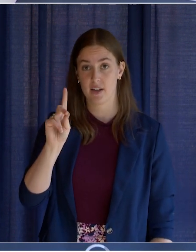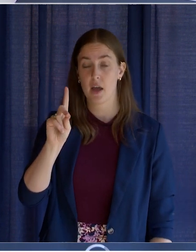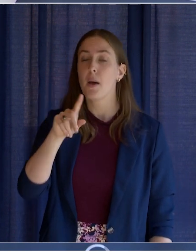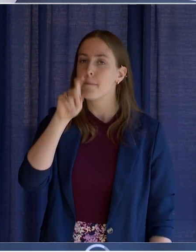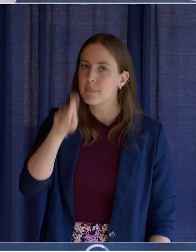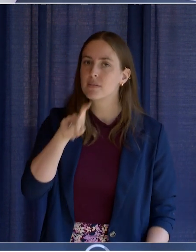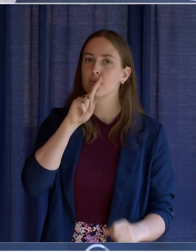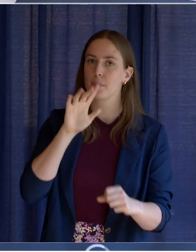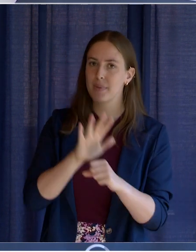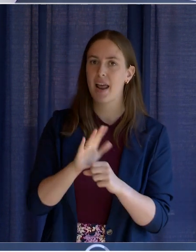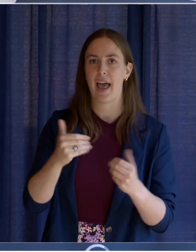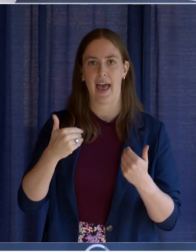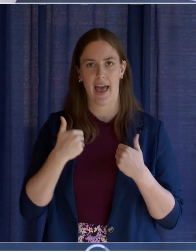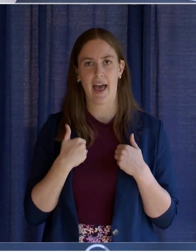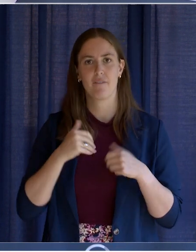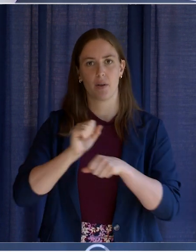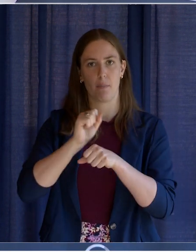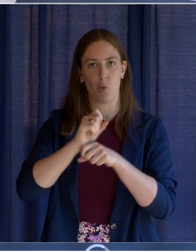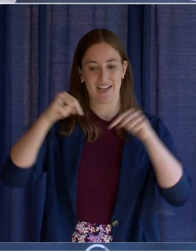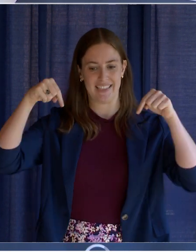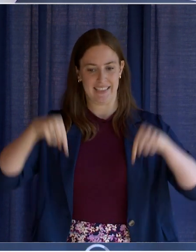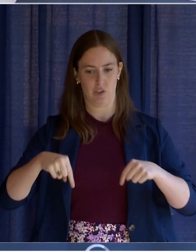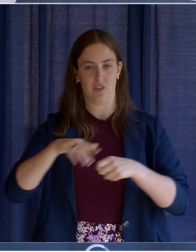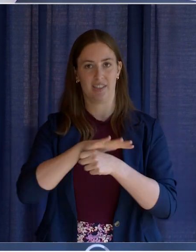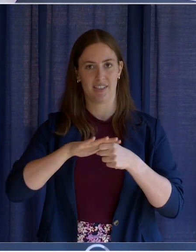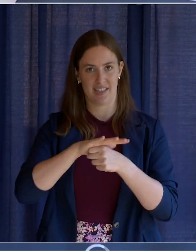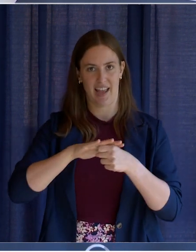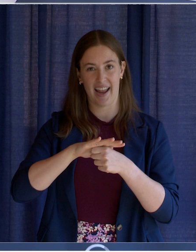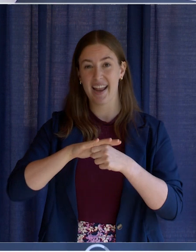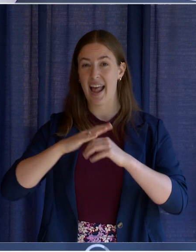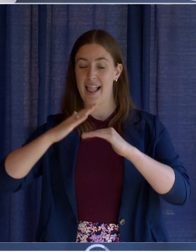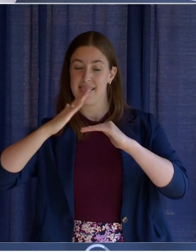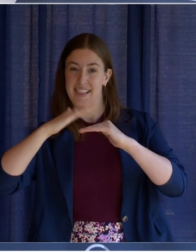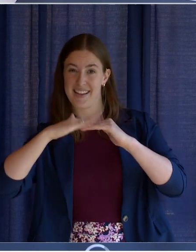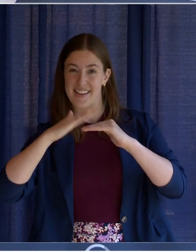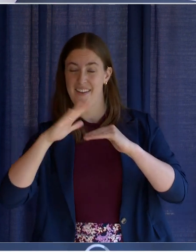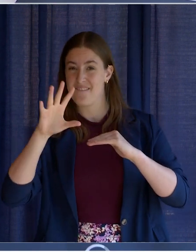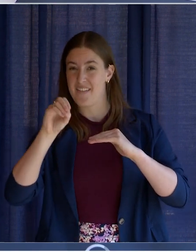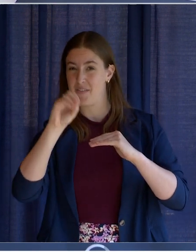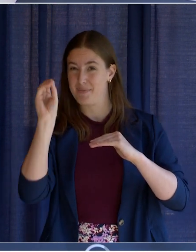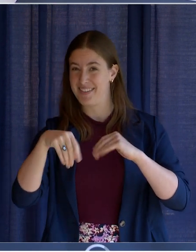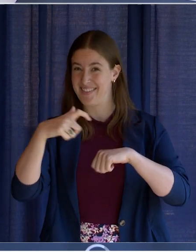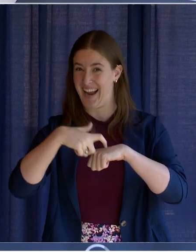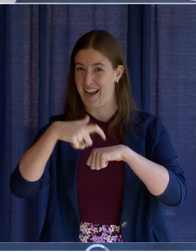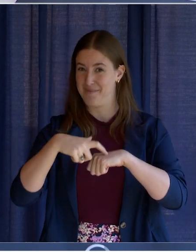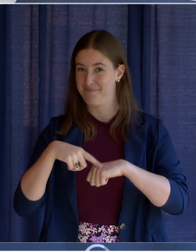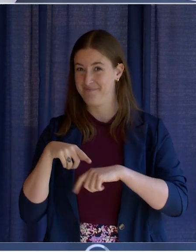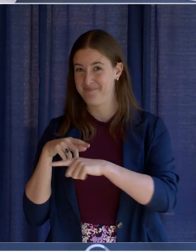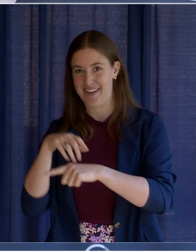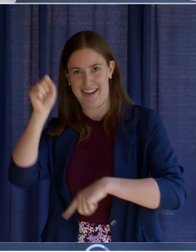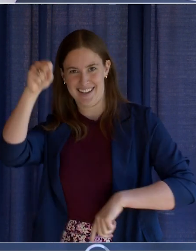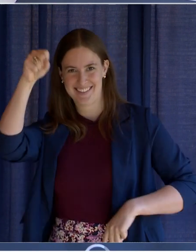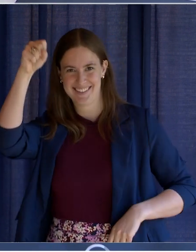site at least 50% of the time. That's right. That's right.